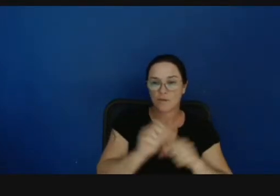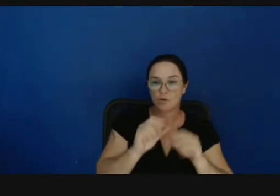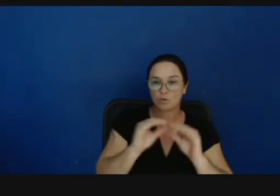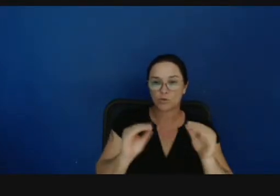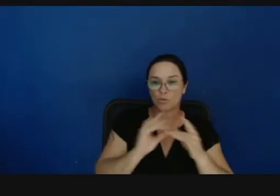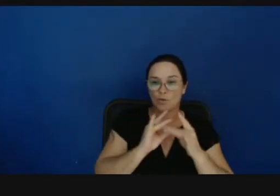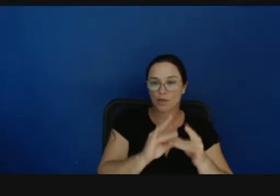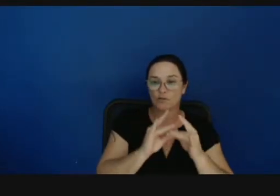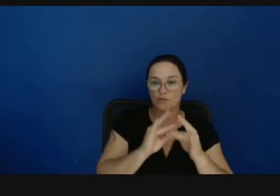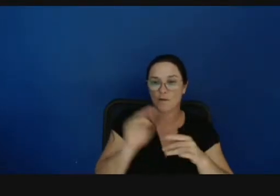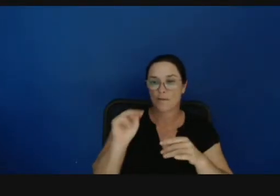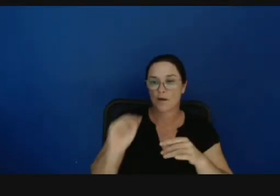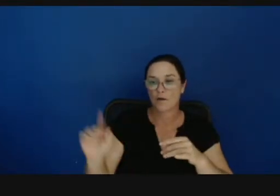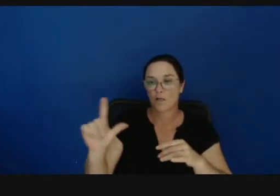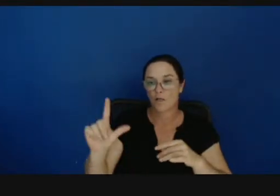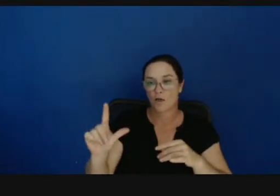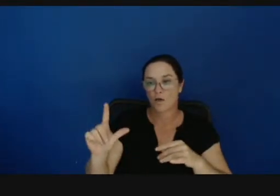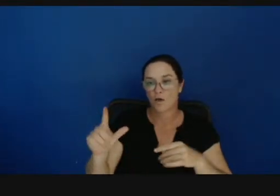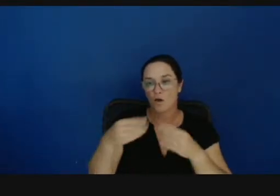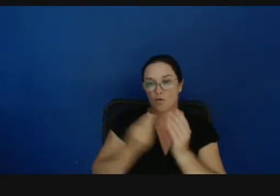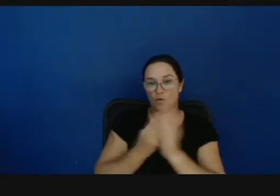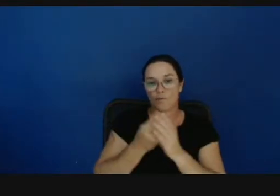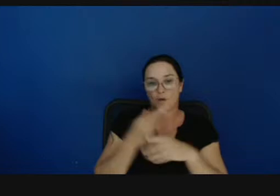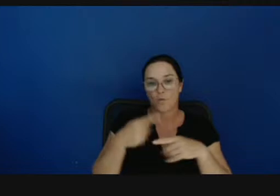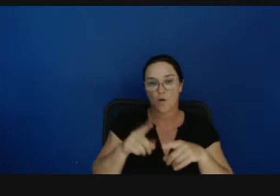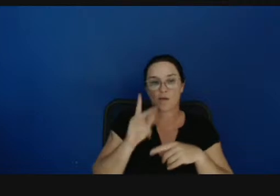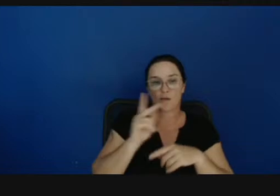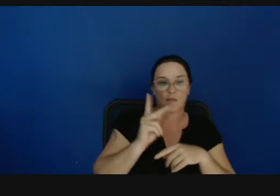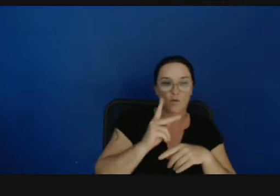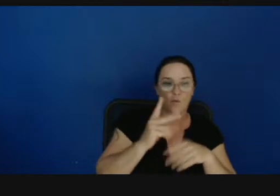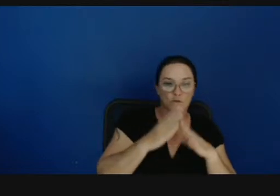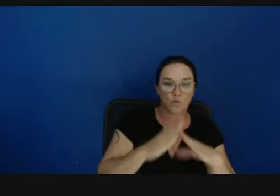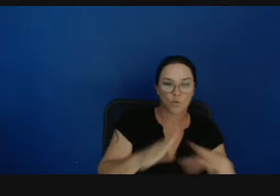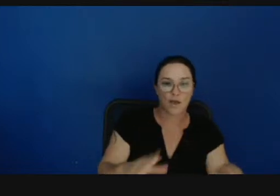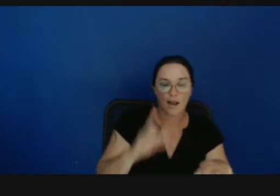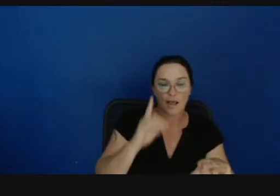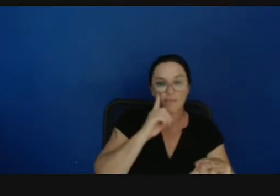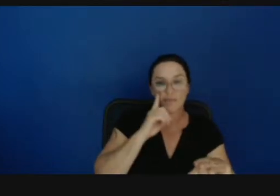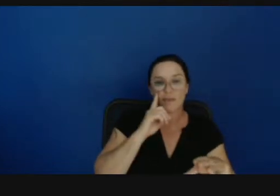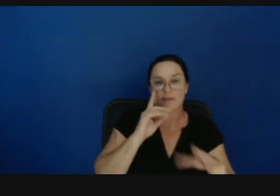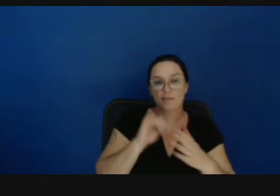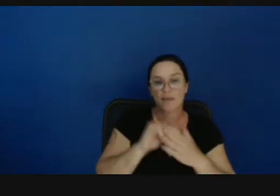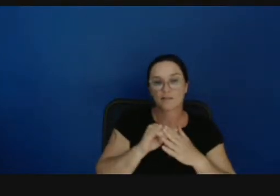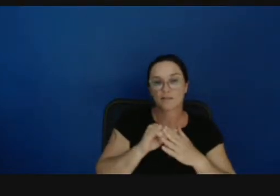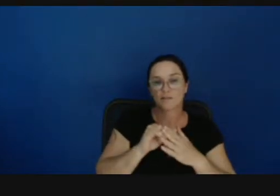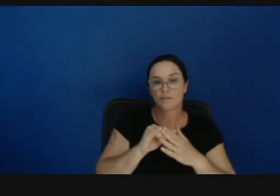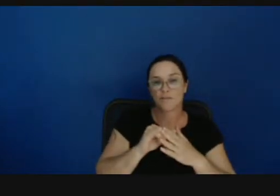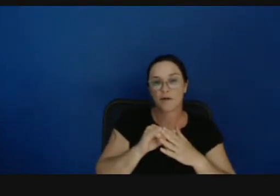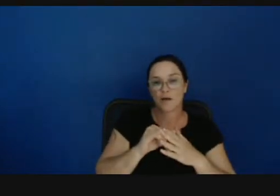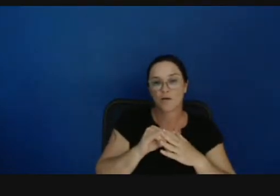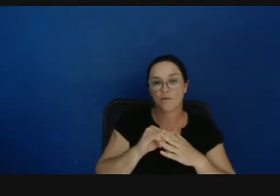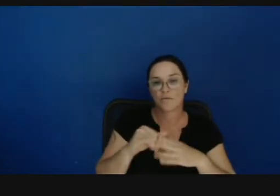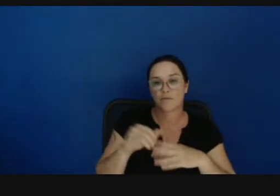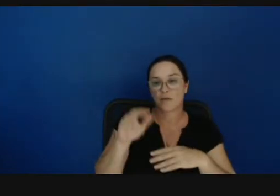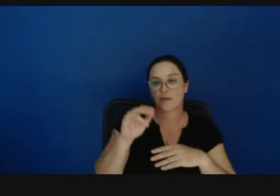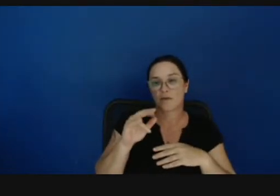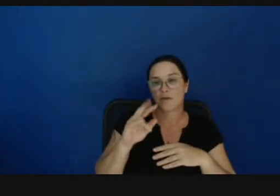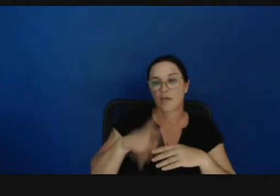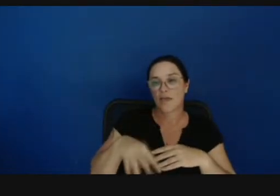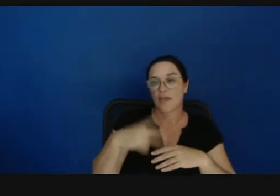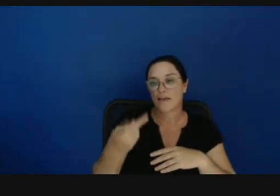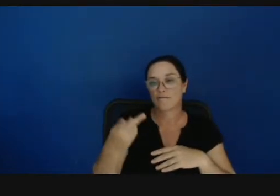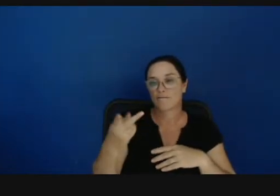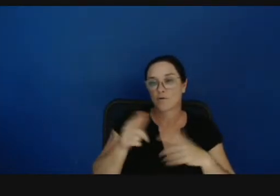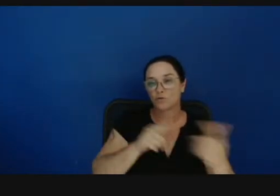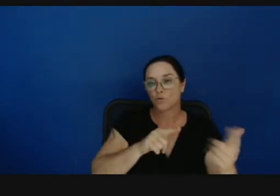Loa erupting while Kilauea would be quiet. I think this is about the inverse correlation between Mauna Loa and Kilauea